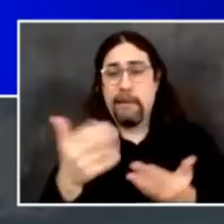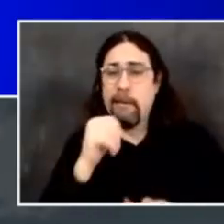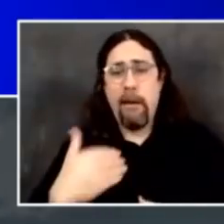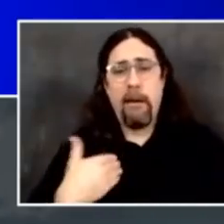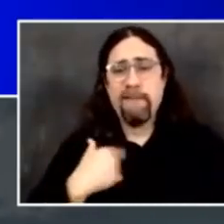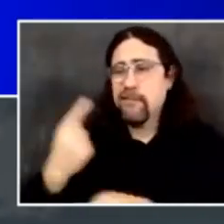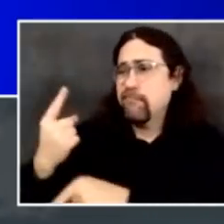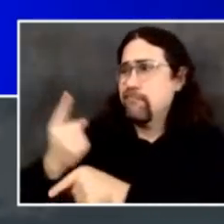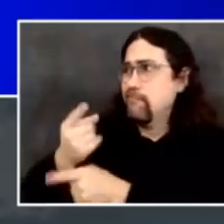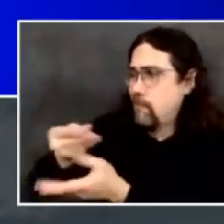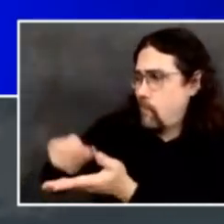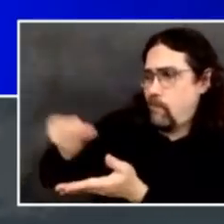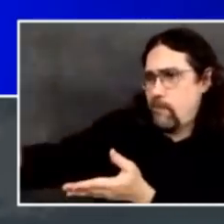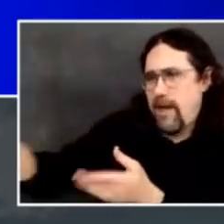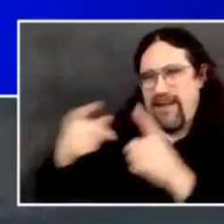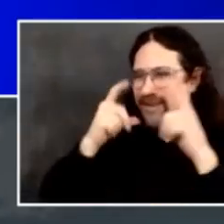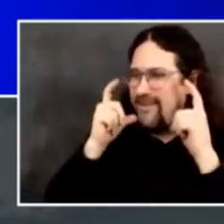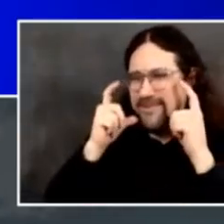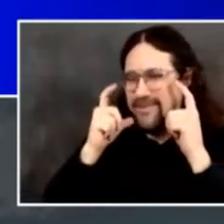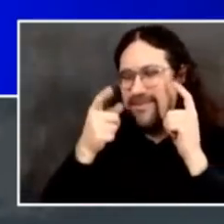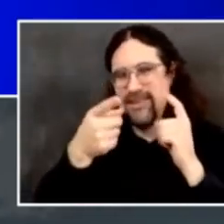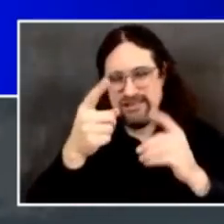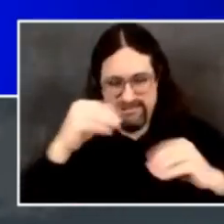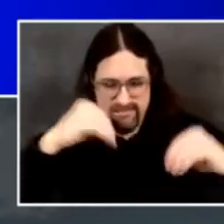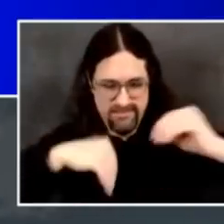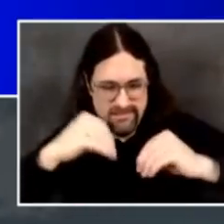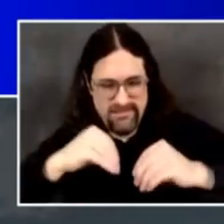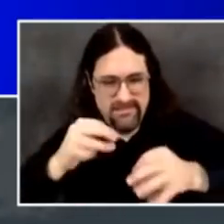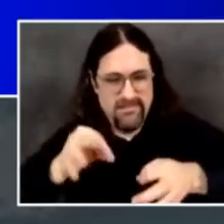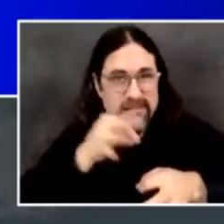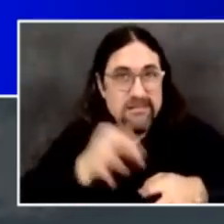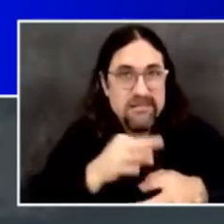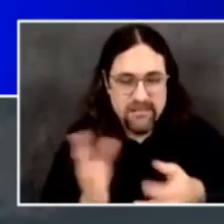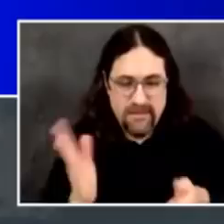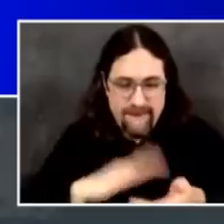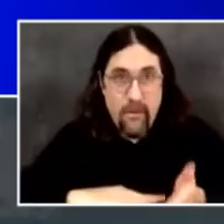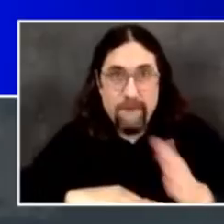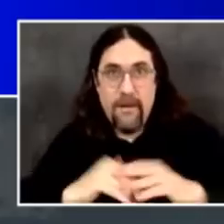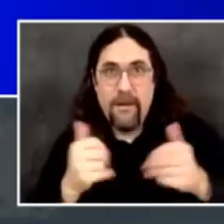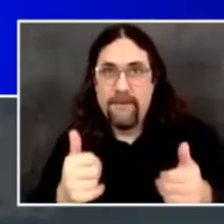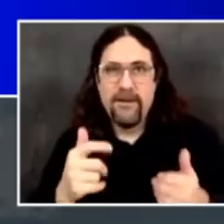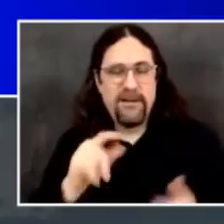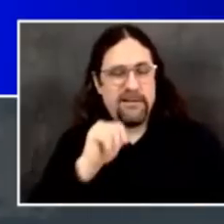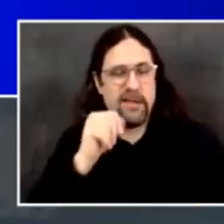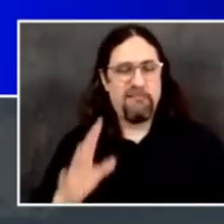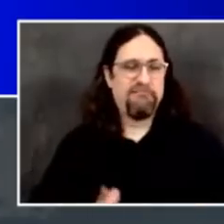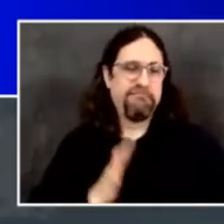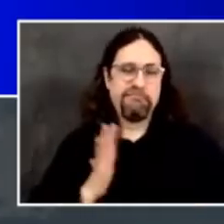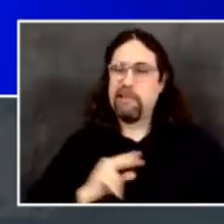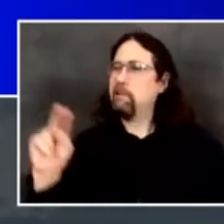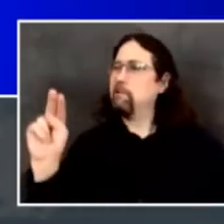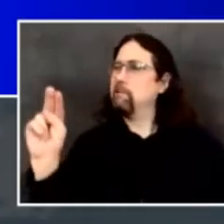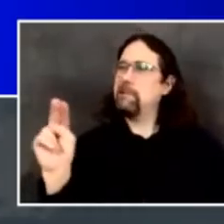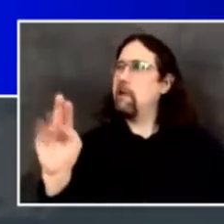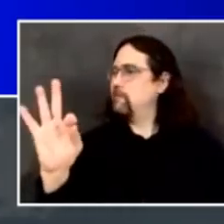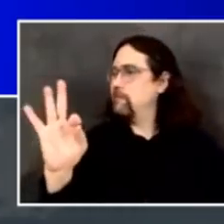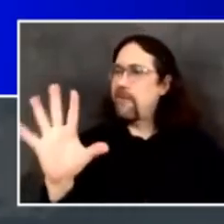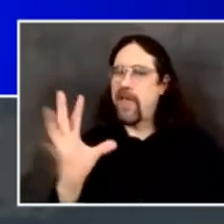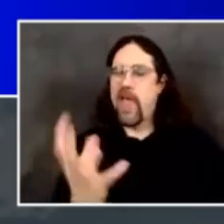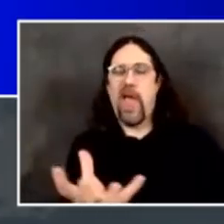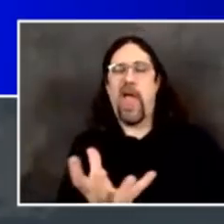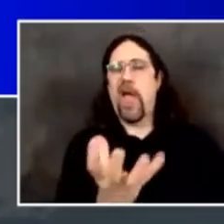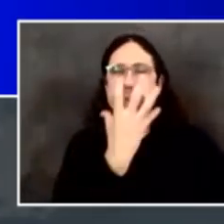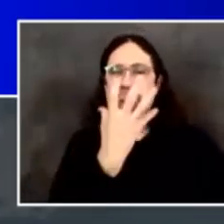fancy surgical mask. You don't need an N95. You just need something to cover your face. And New Yorkers have been creative and resourceful as